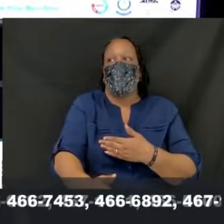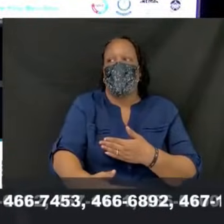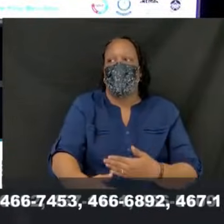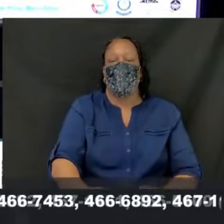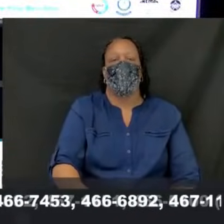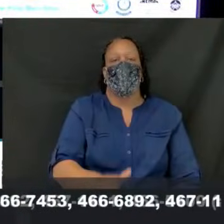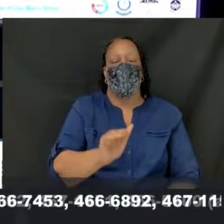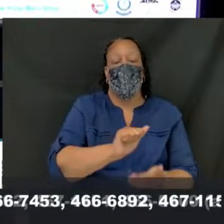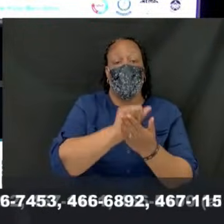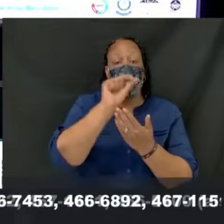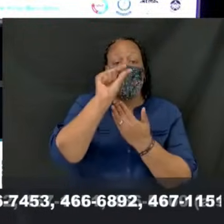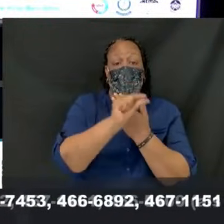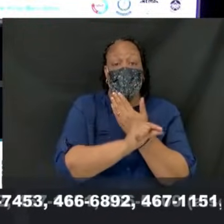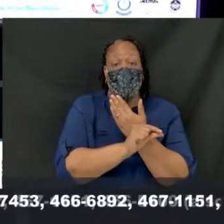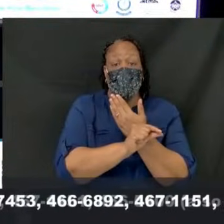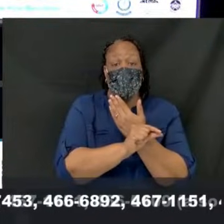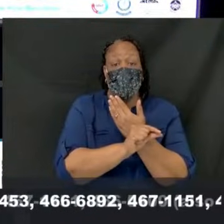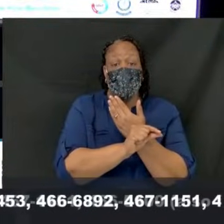when? Yeah.